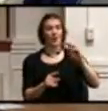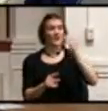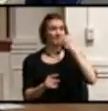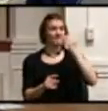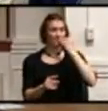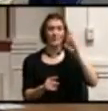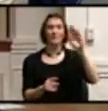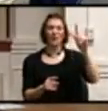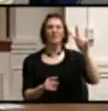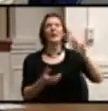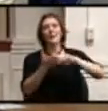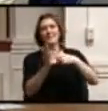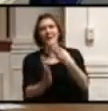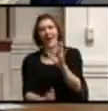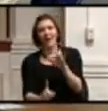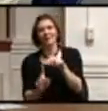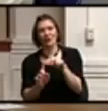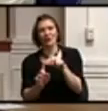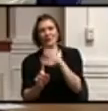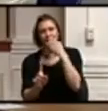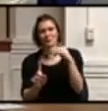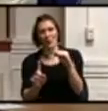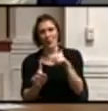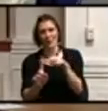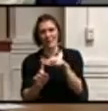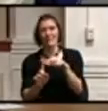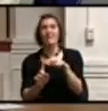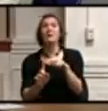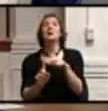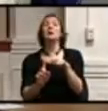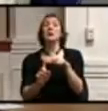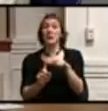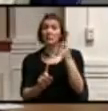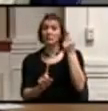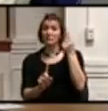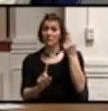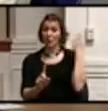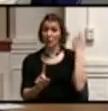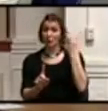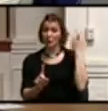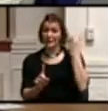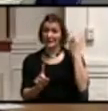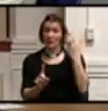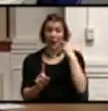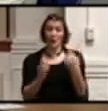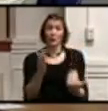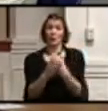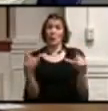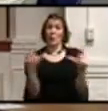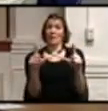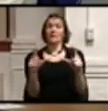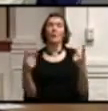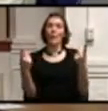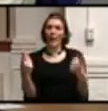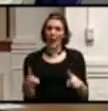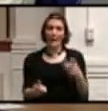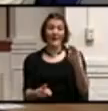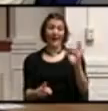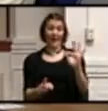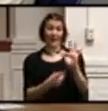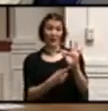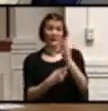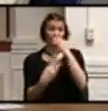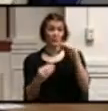doing business as Hannaford Supermarket. The need for this new license arises from the fact that they've changed